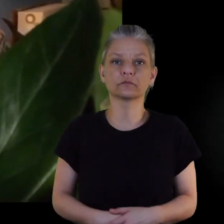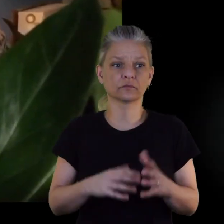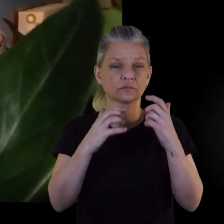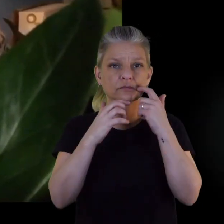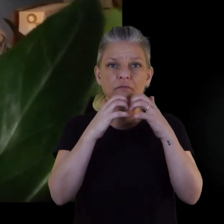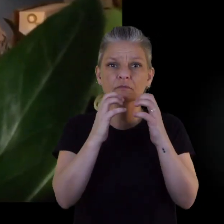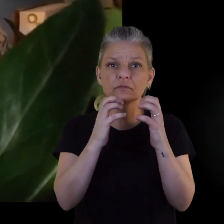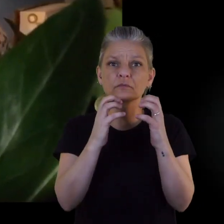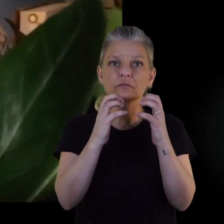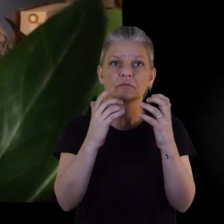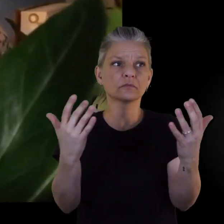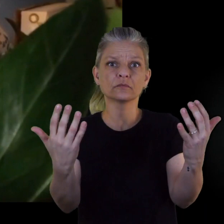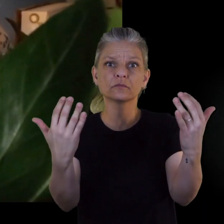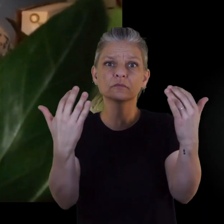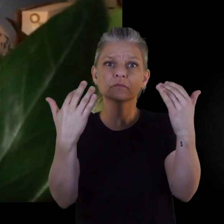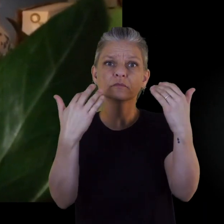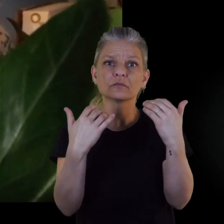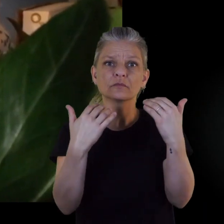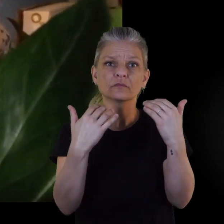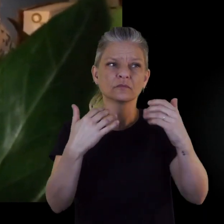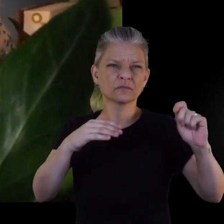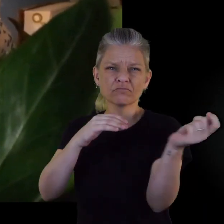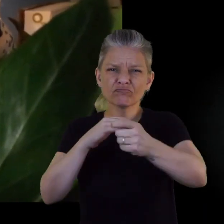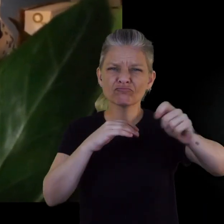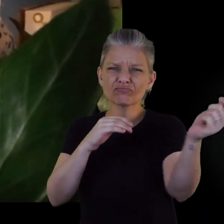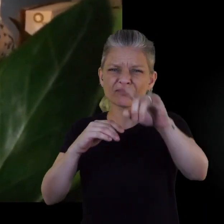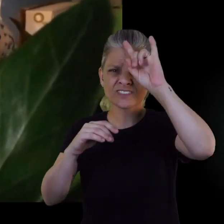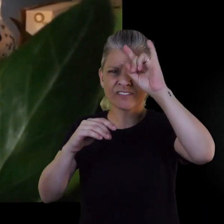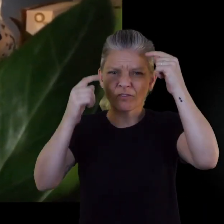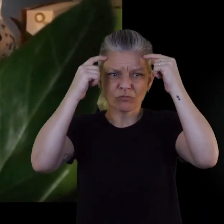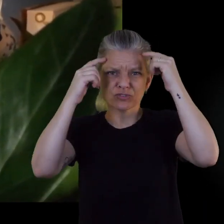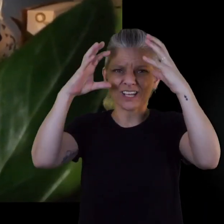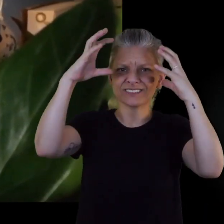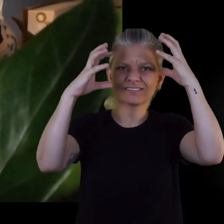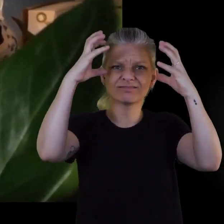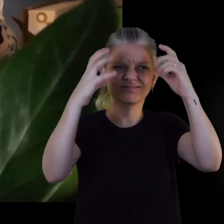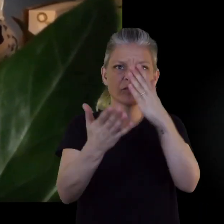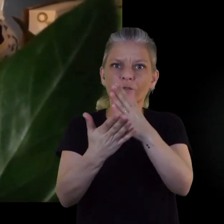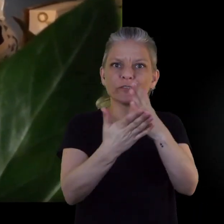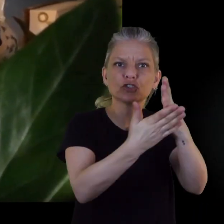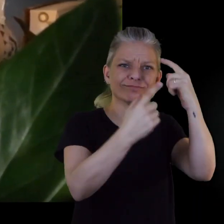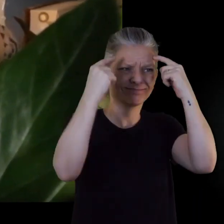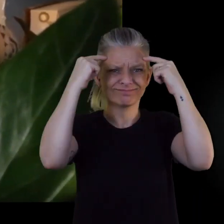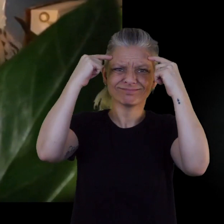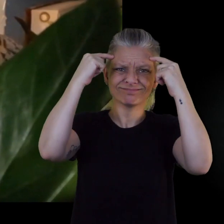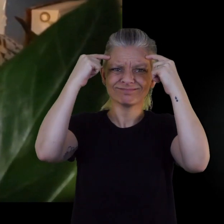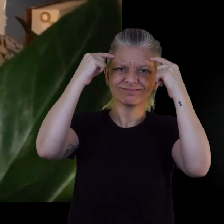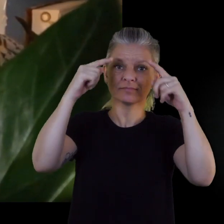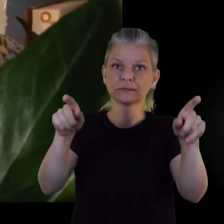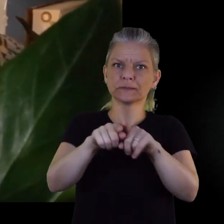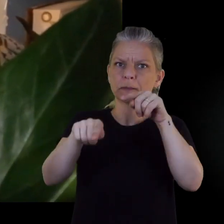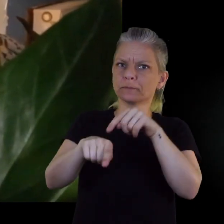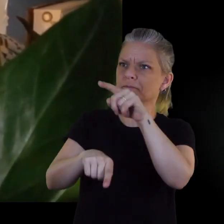If the crown's too cracked, then the gang come, slaying every demon of the brain with their affirmations. Ain't the same